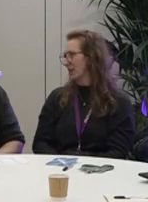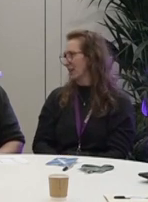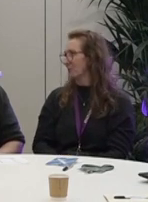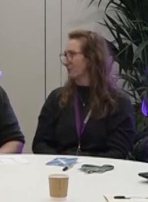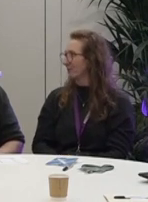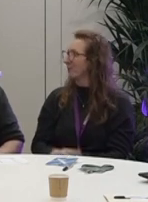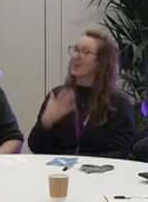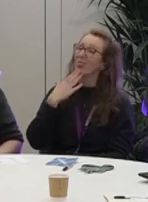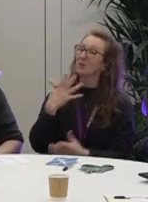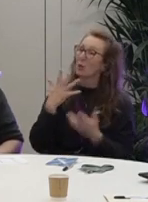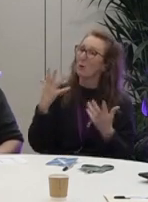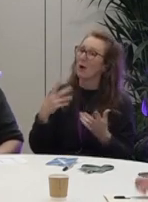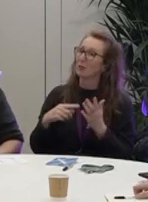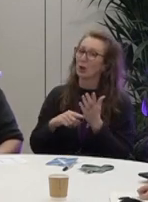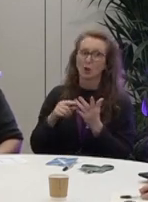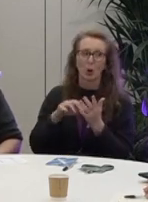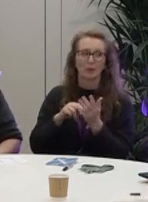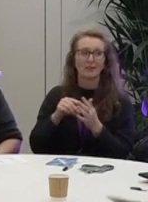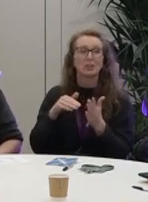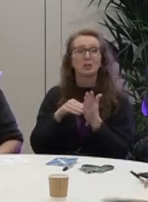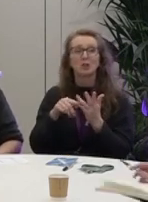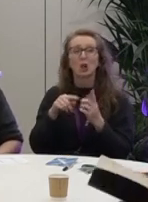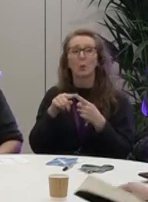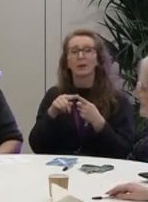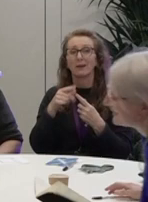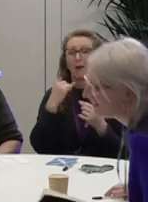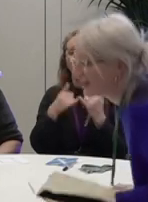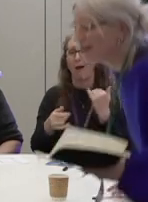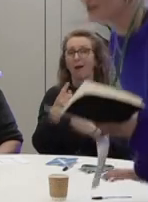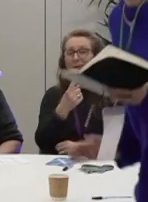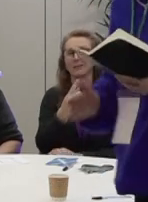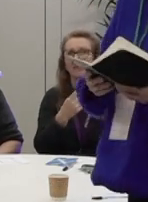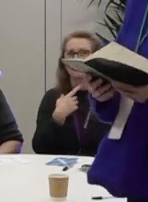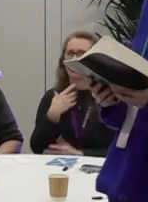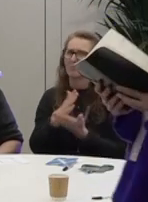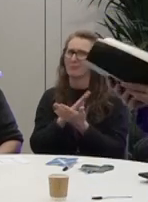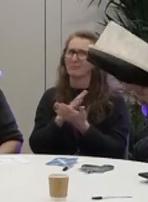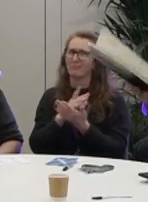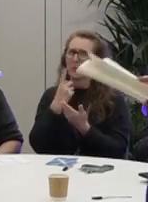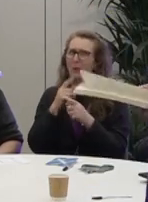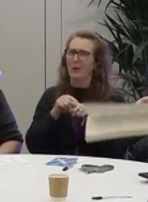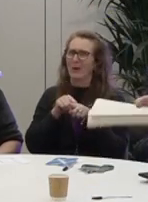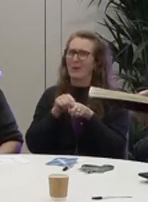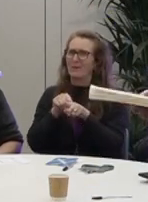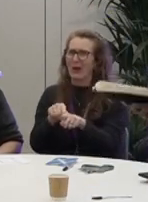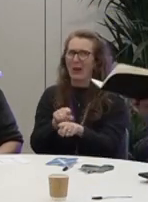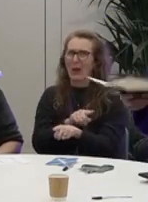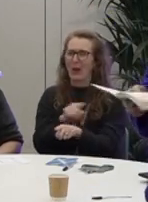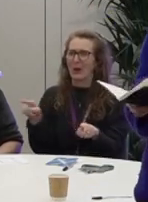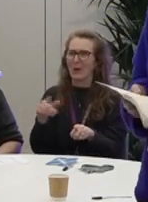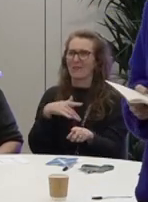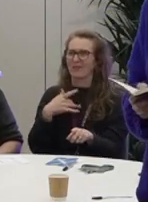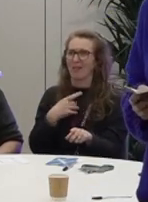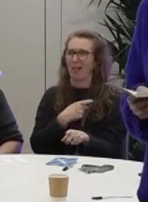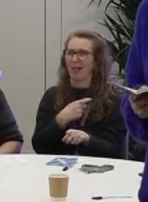Thank you so much, Tony. And Zoe, last but certainly not least. I don't know. What line up to follow? I've been feeling quite